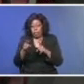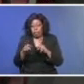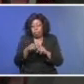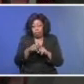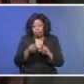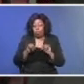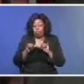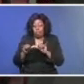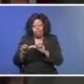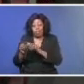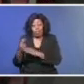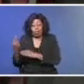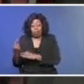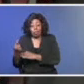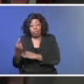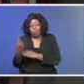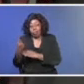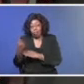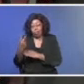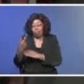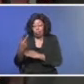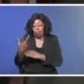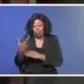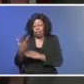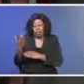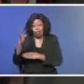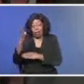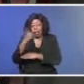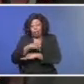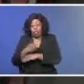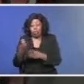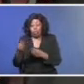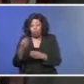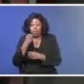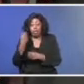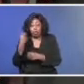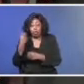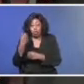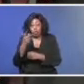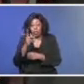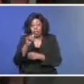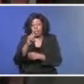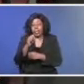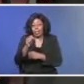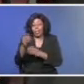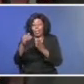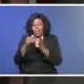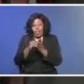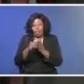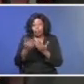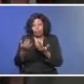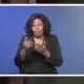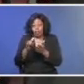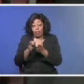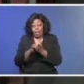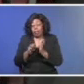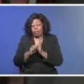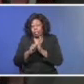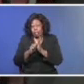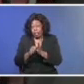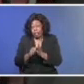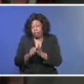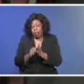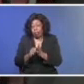stay in quarantine another 2-3 days, 5 days, you repeat the home kit and it's negative, that's a signal for you to go and